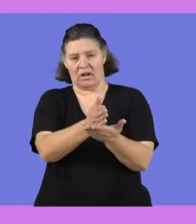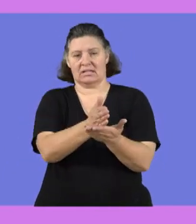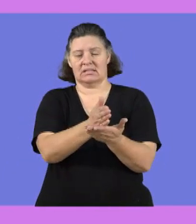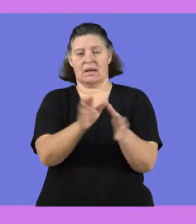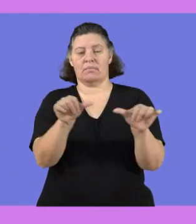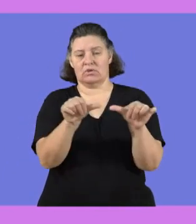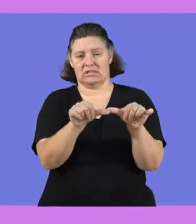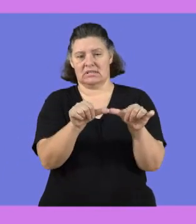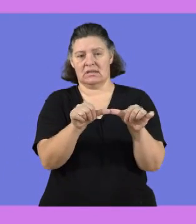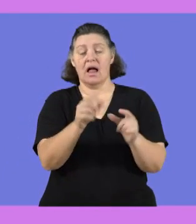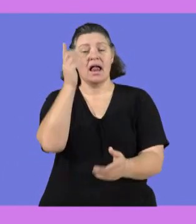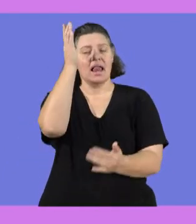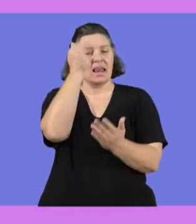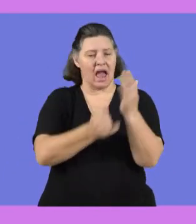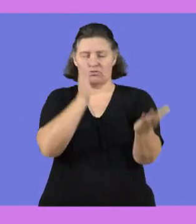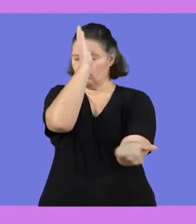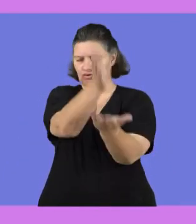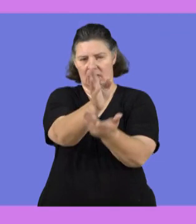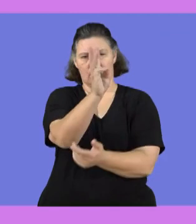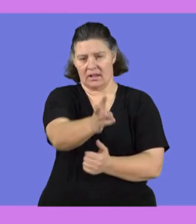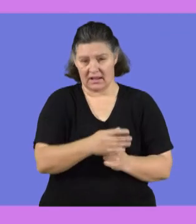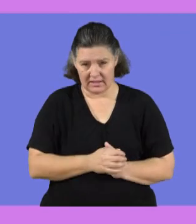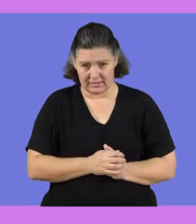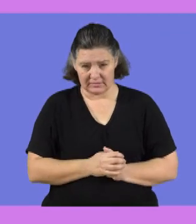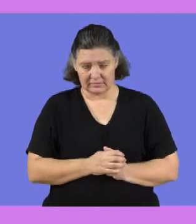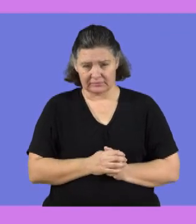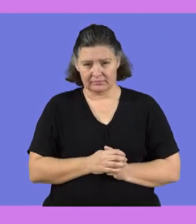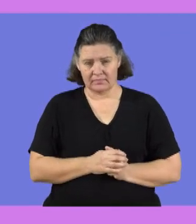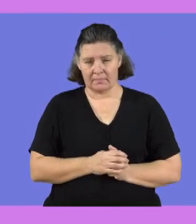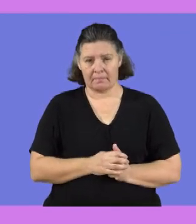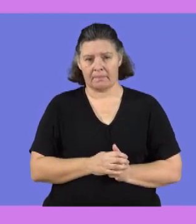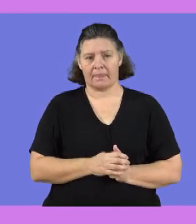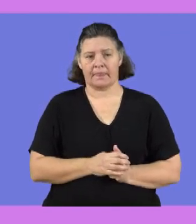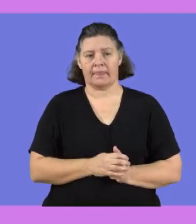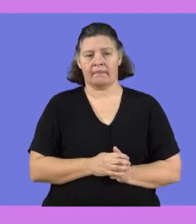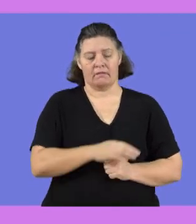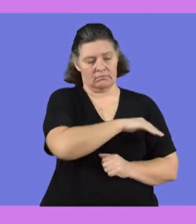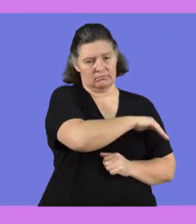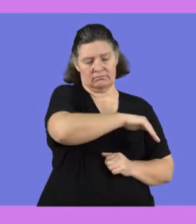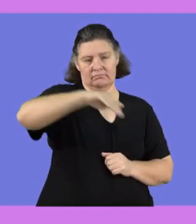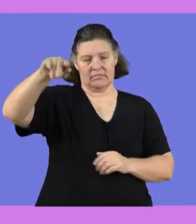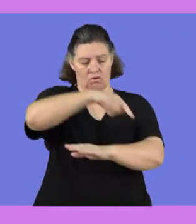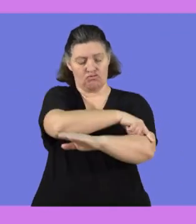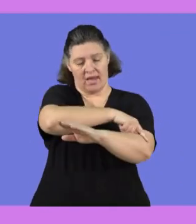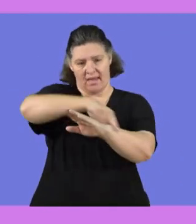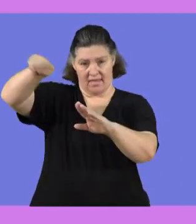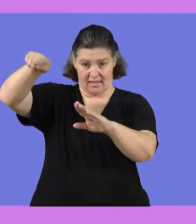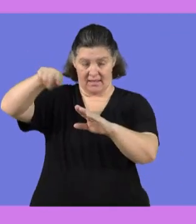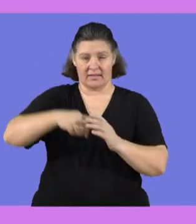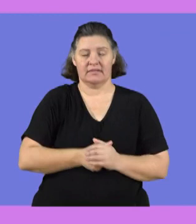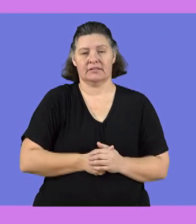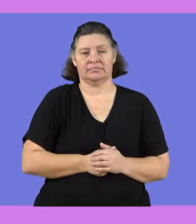know that is direct proportion, and the line is going to be the straight line. So now we